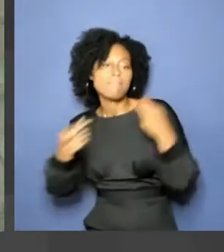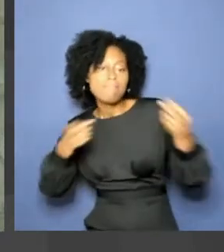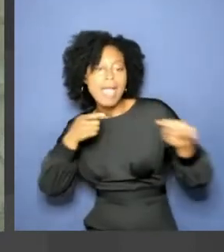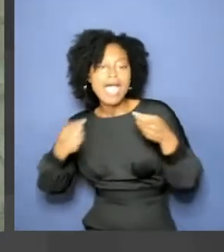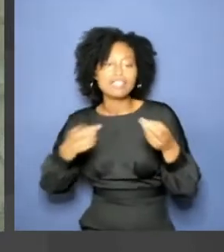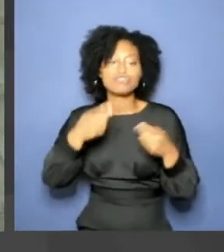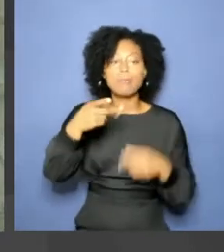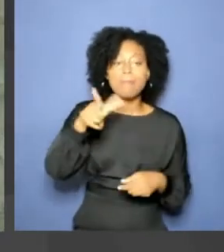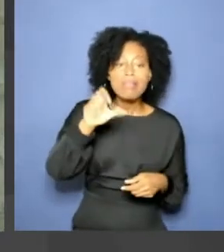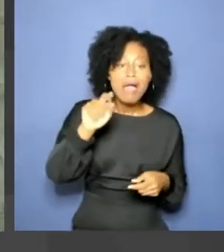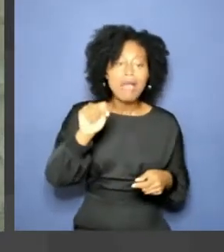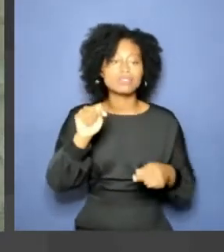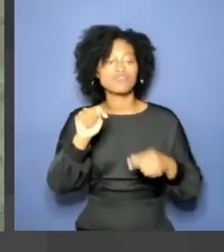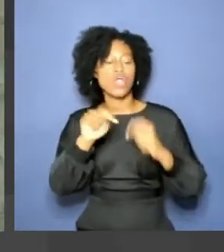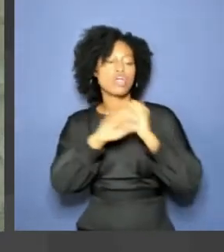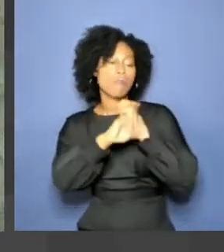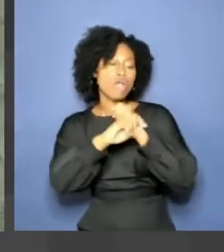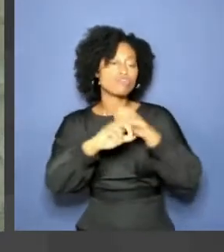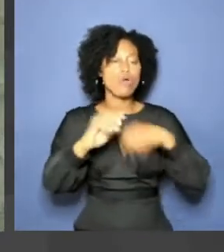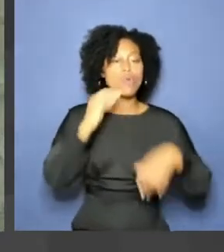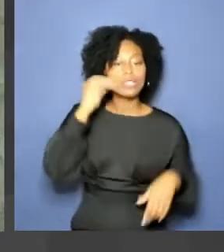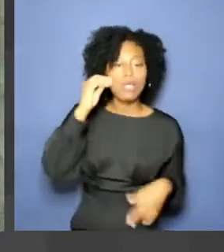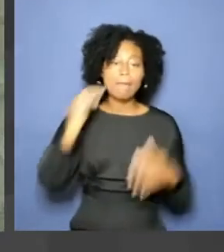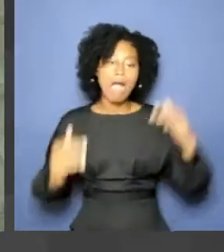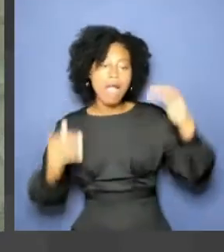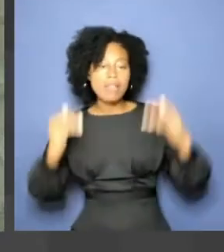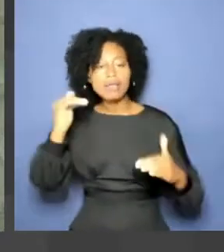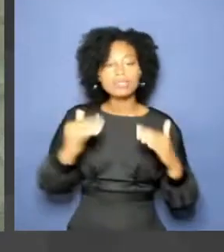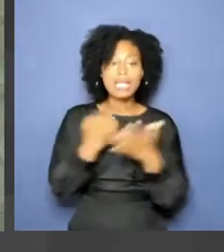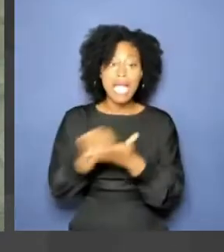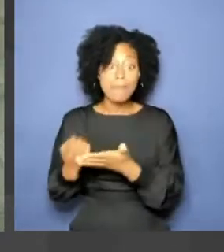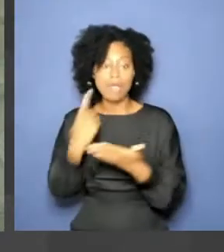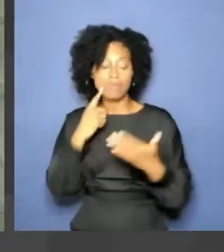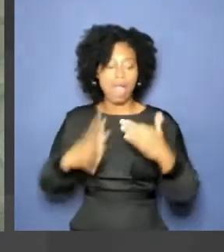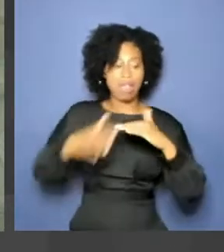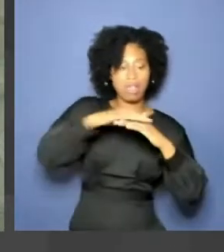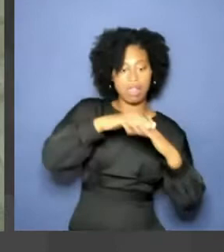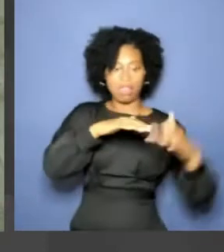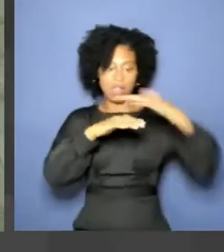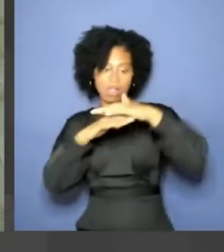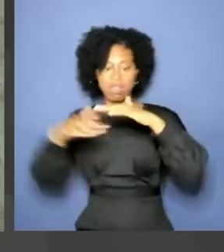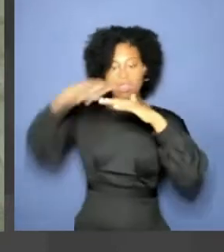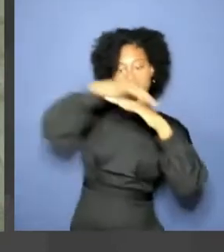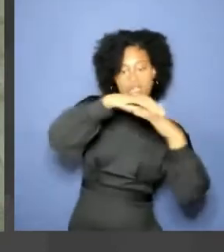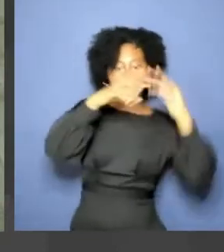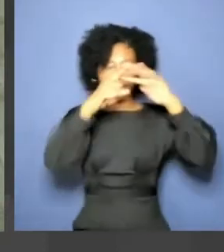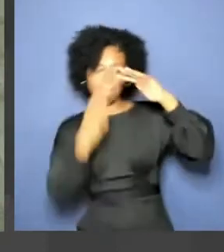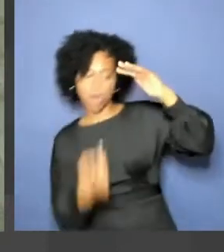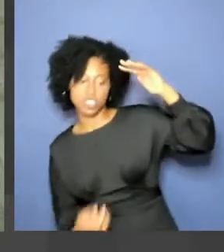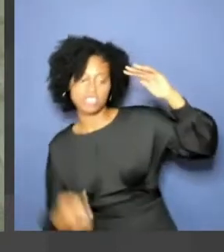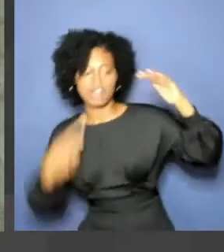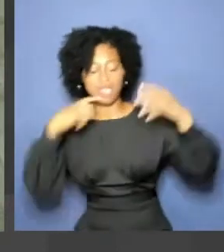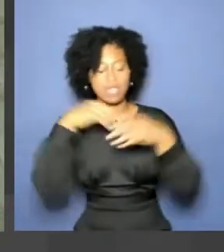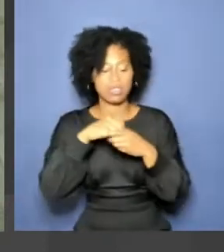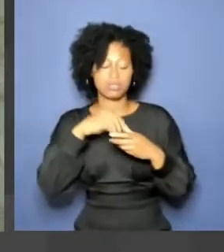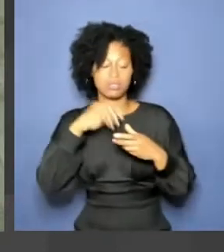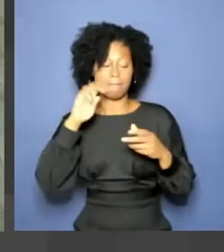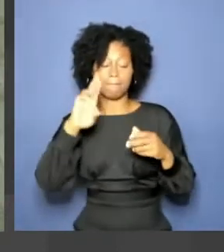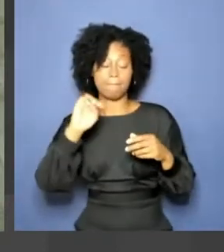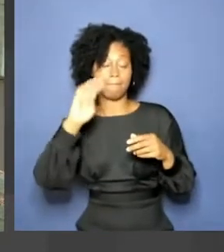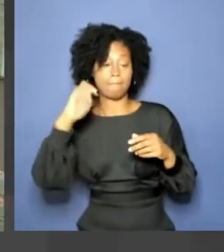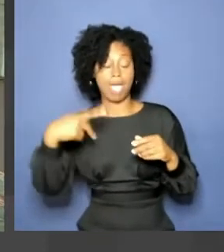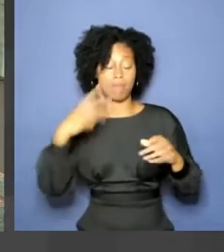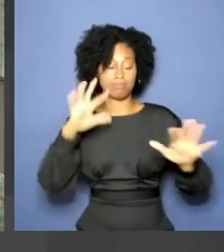those plots, it animates layer by layer by layer, adding just this immersiveness and polish to the map that just makes it, above and